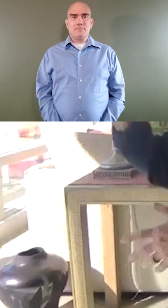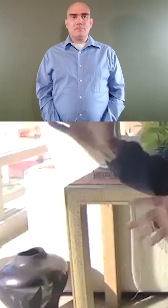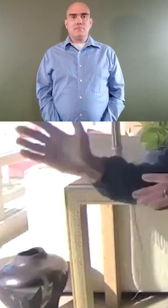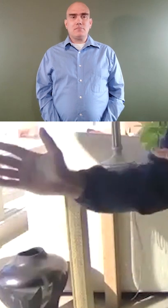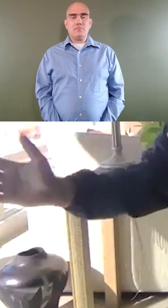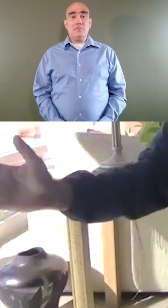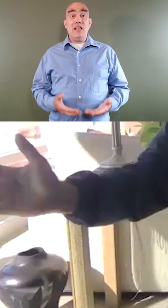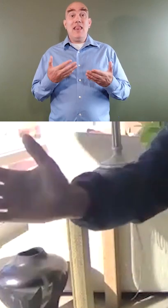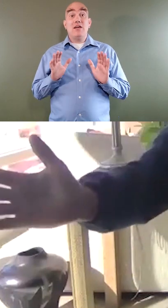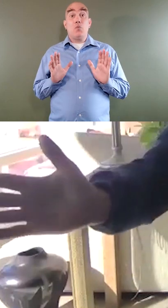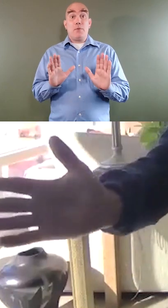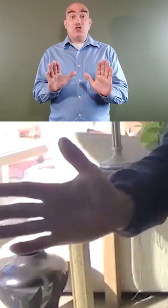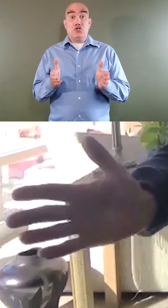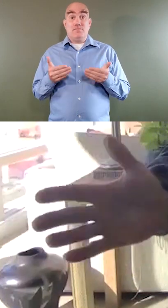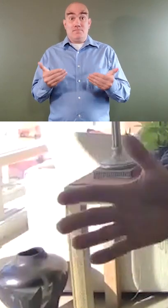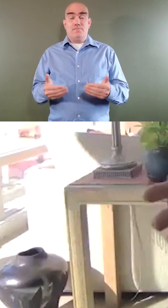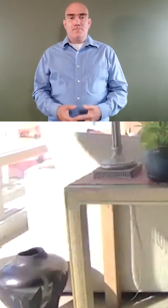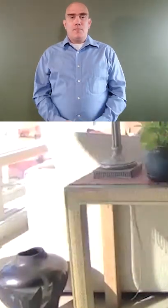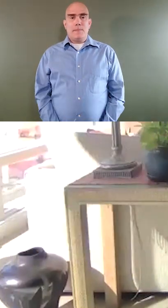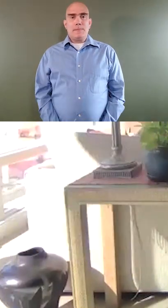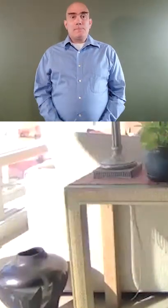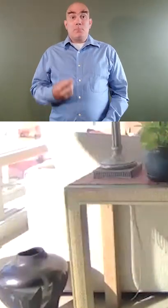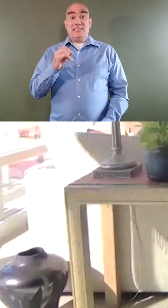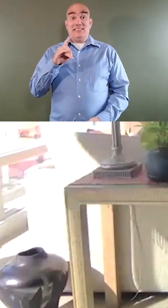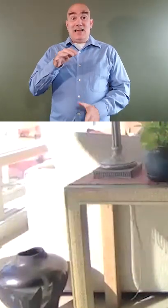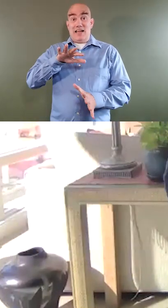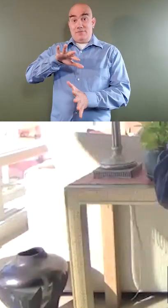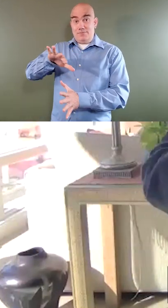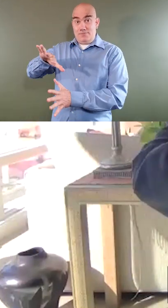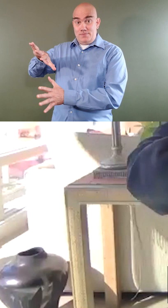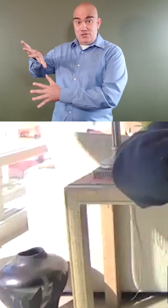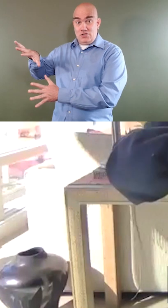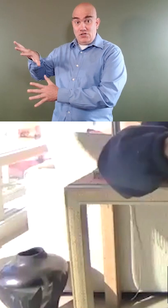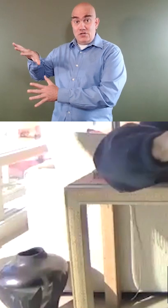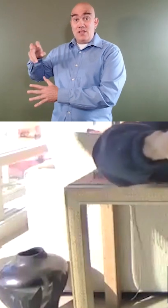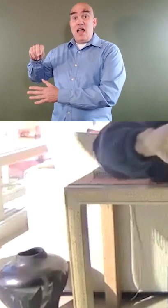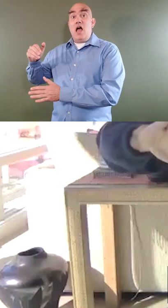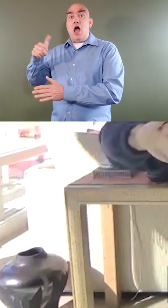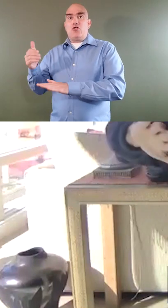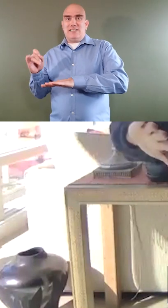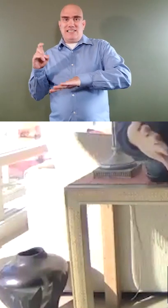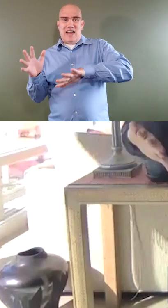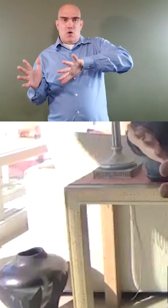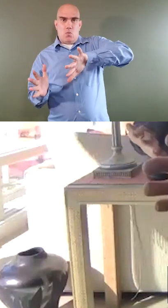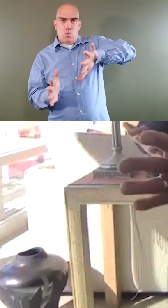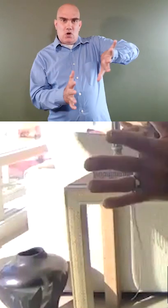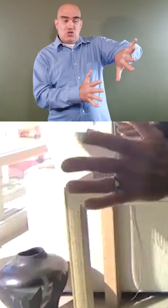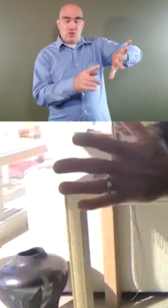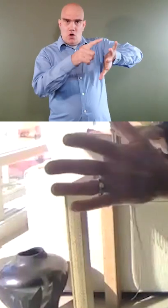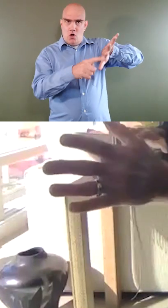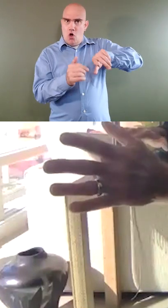And now let's push to one side, push to the other side, both fingers pointing